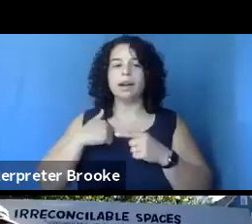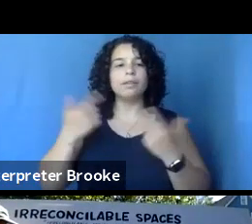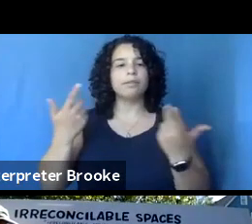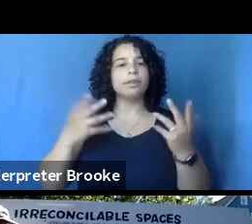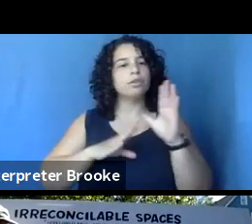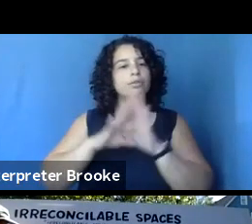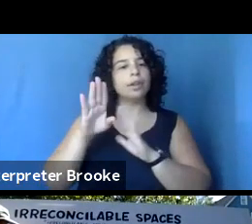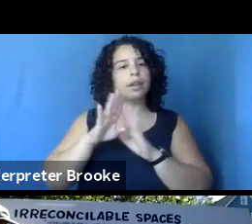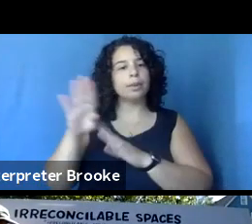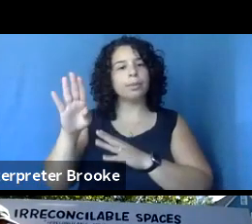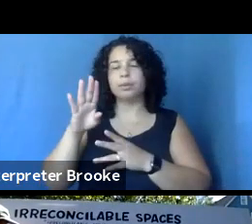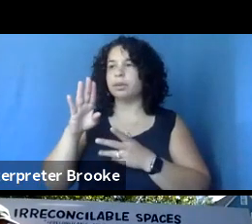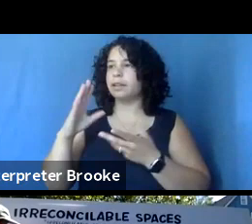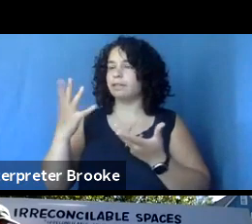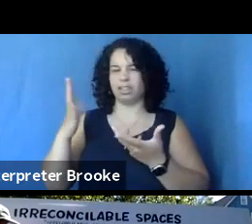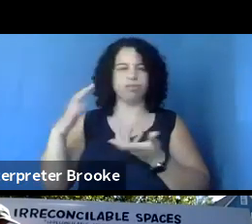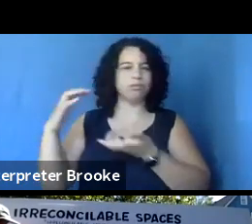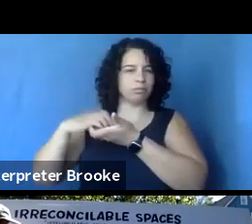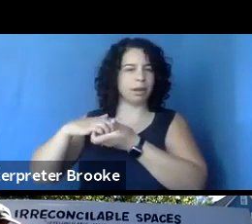in collaboration with